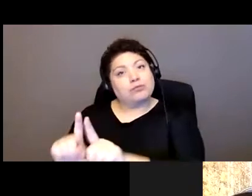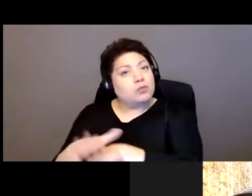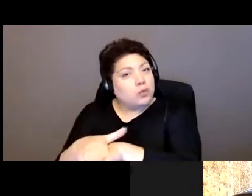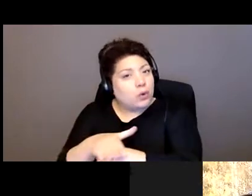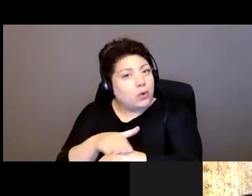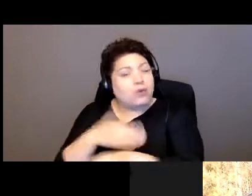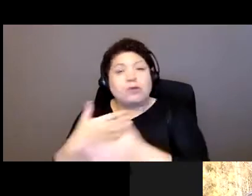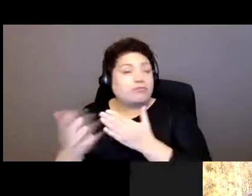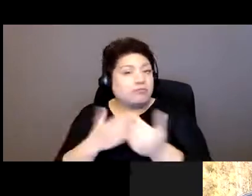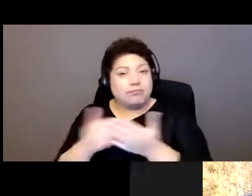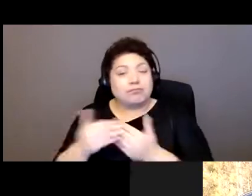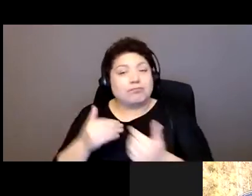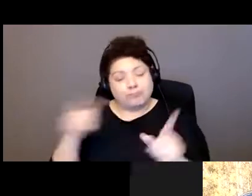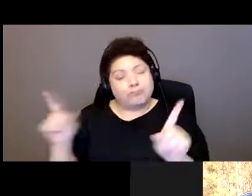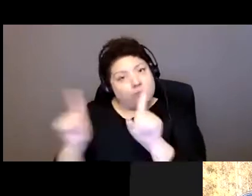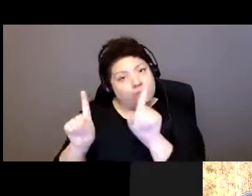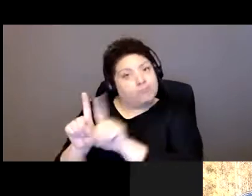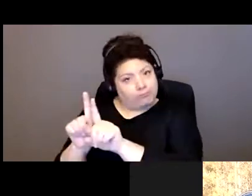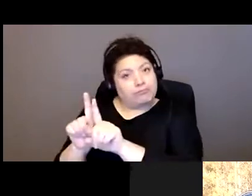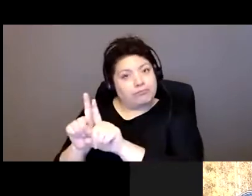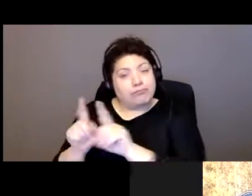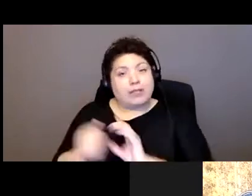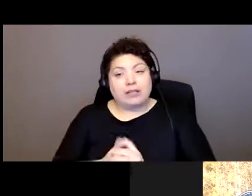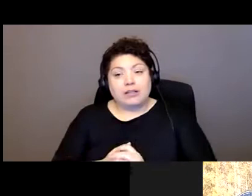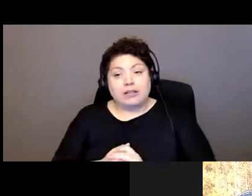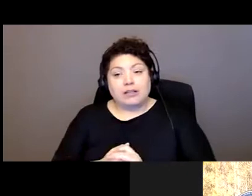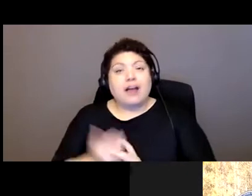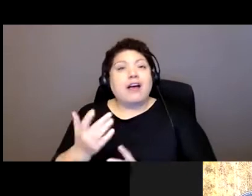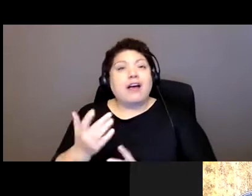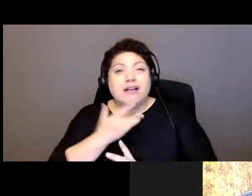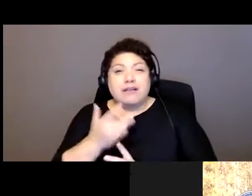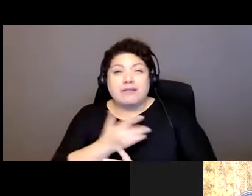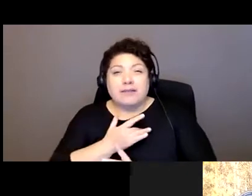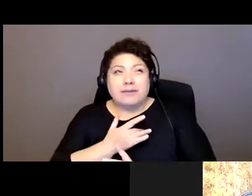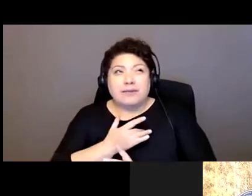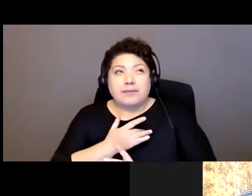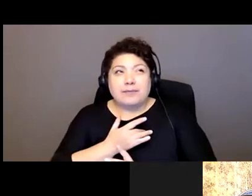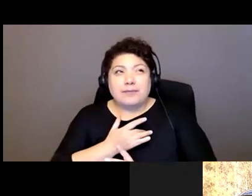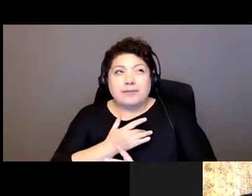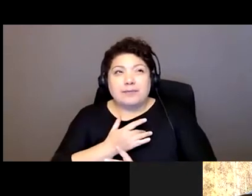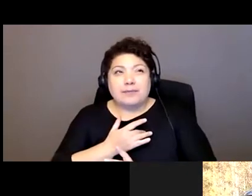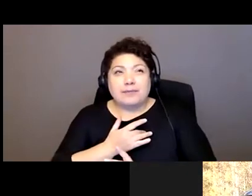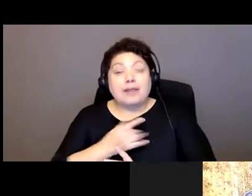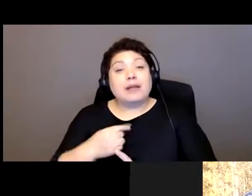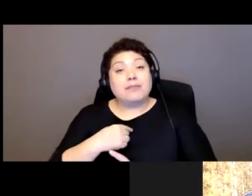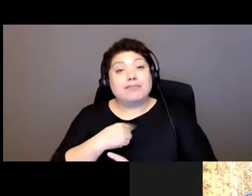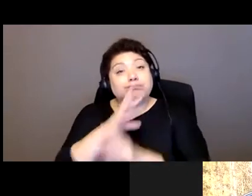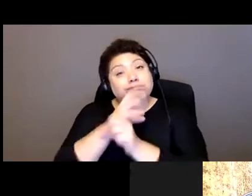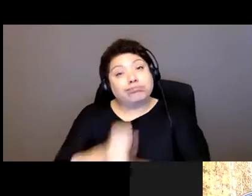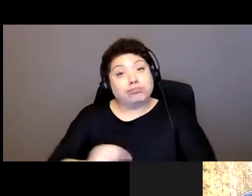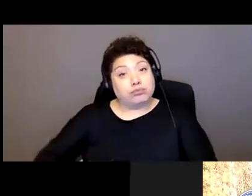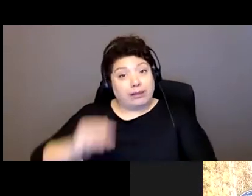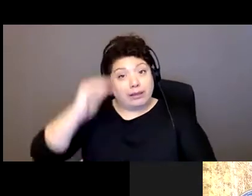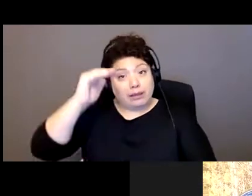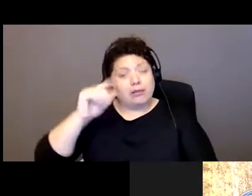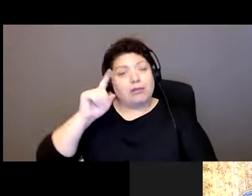of like there's this um, I don't know. I was always raised that you respect your elders